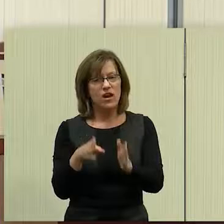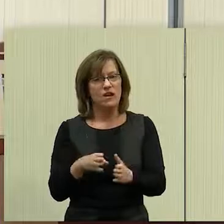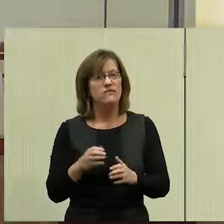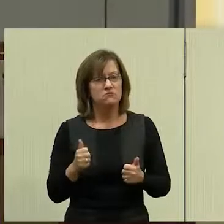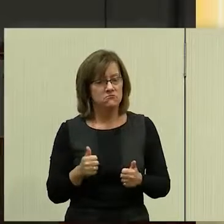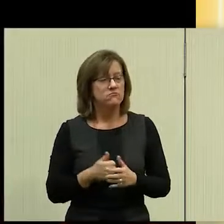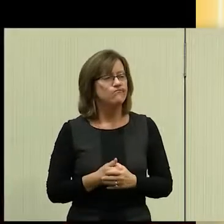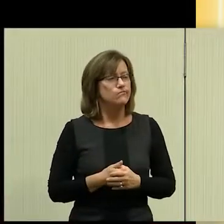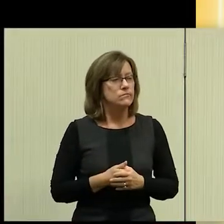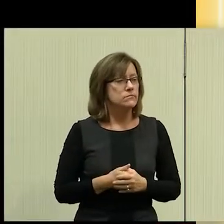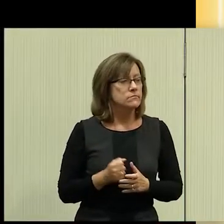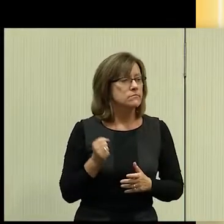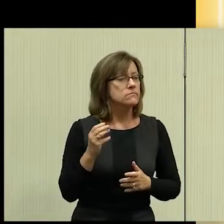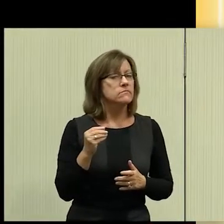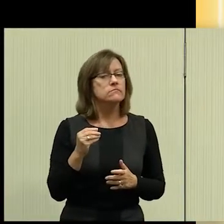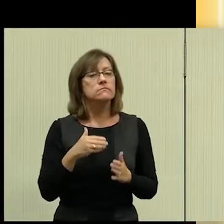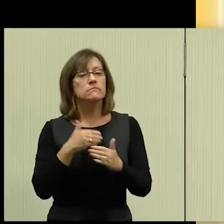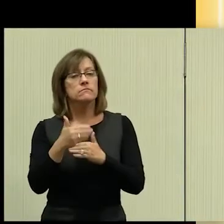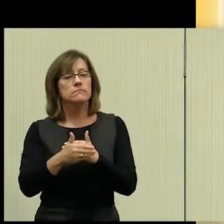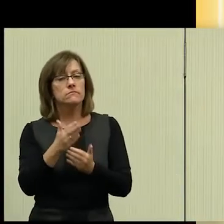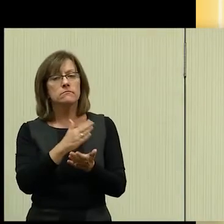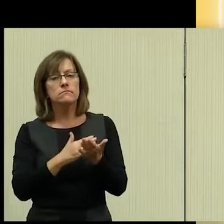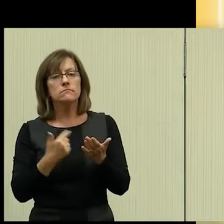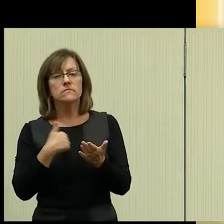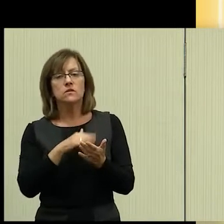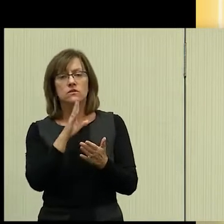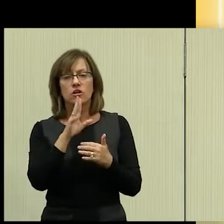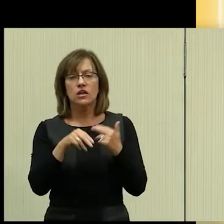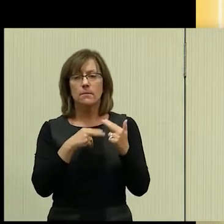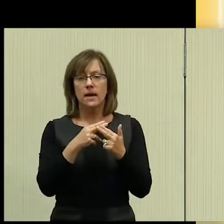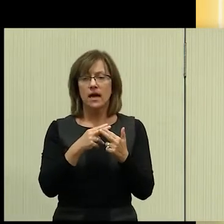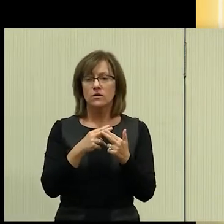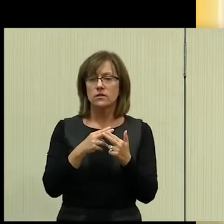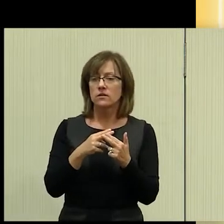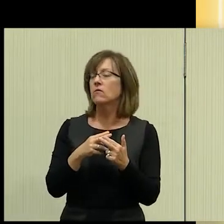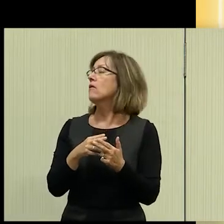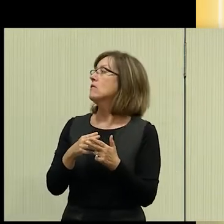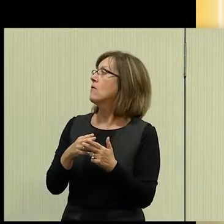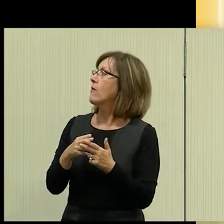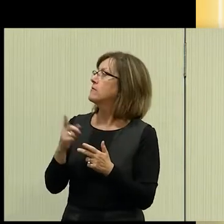right? Okay, so the next part we're going to talk about now are talking about